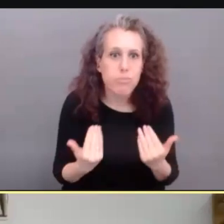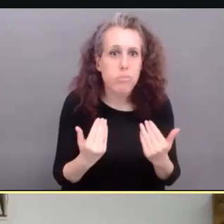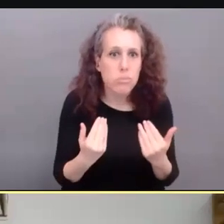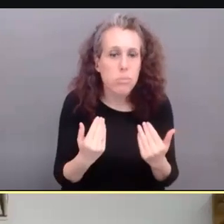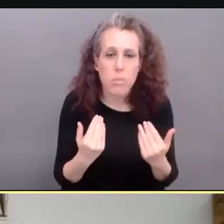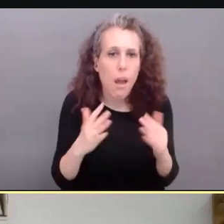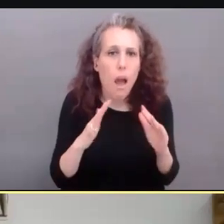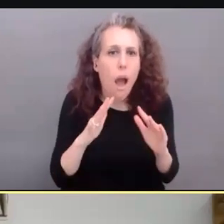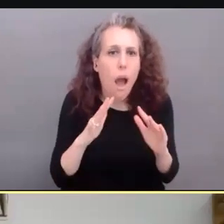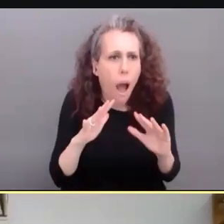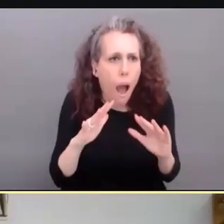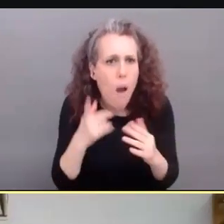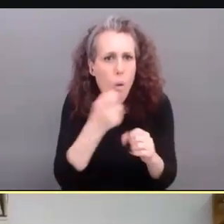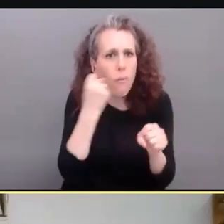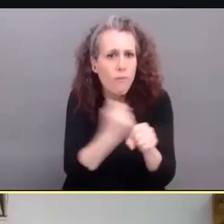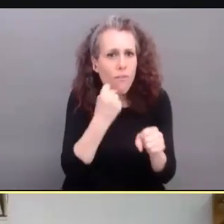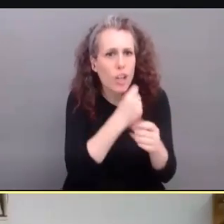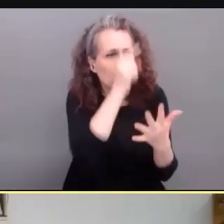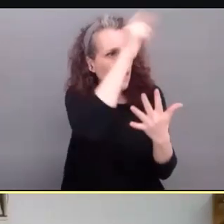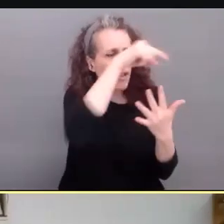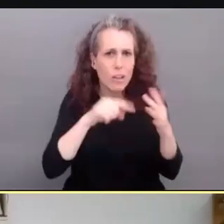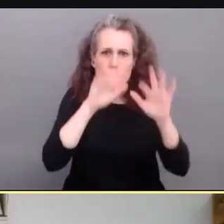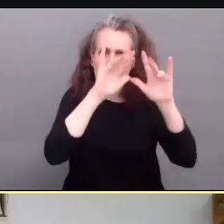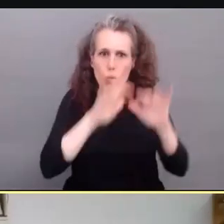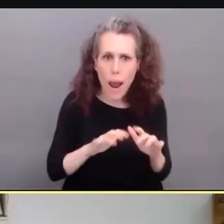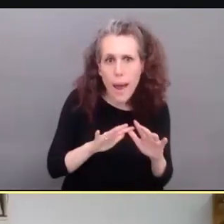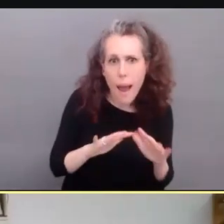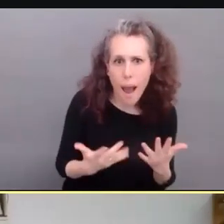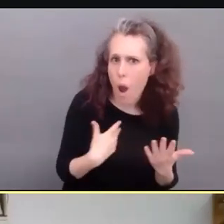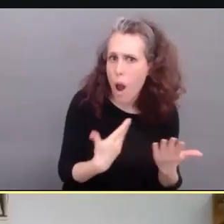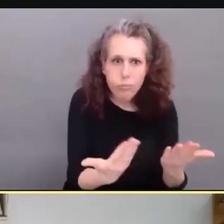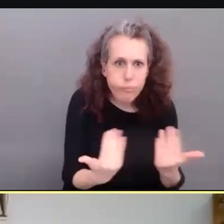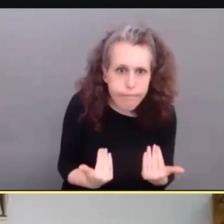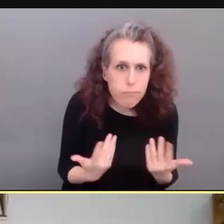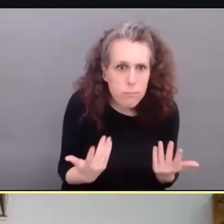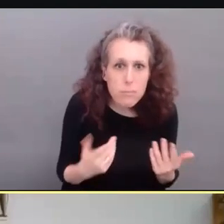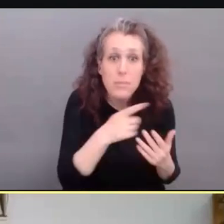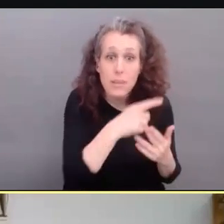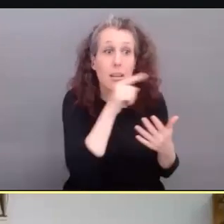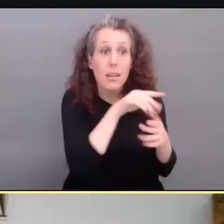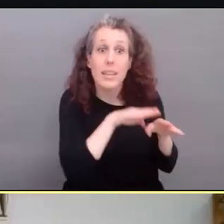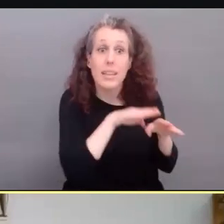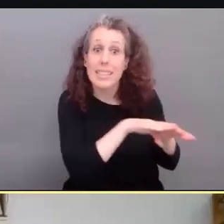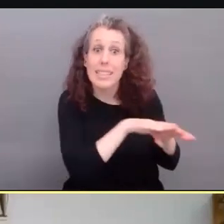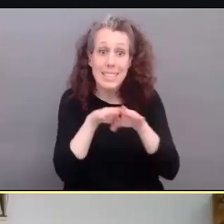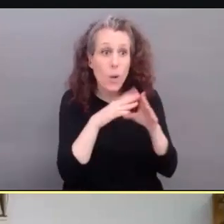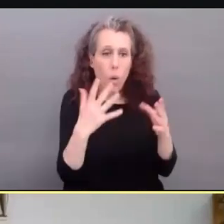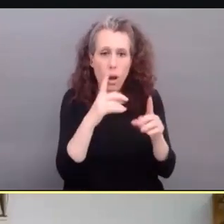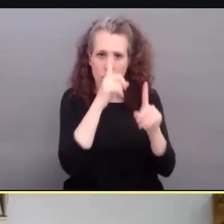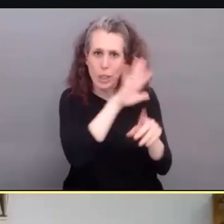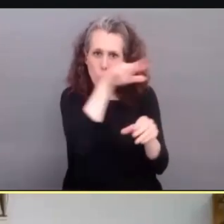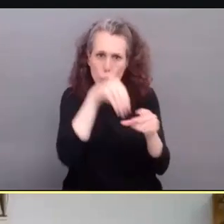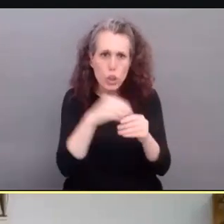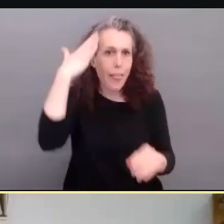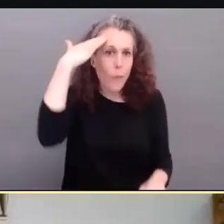way in which the functional standards have been written is the introduction to each standard by the inclusion of a rationale.